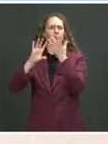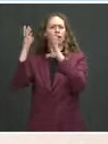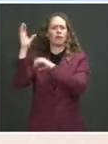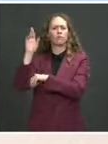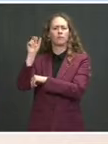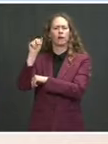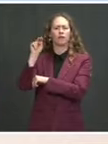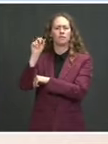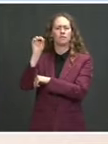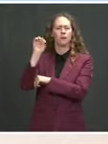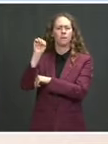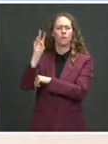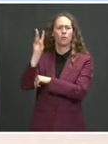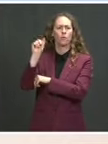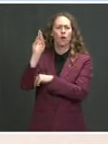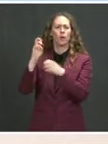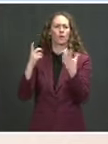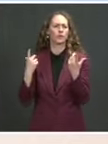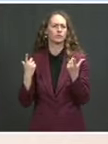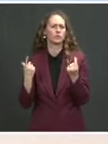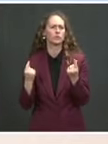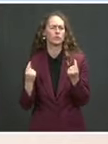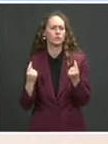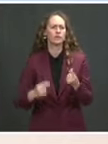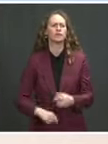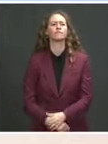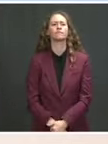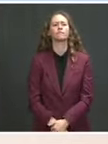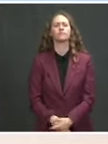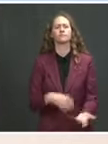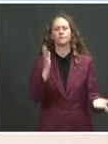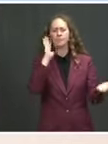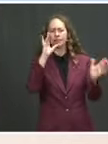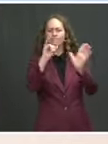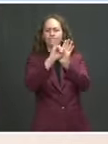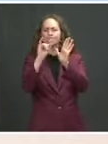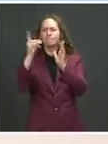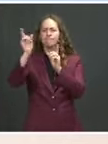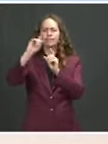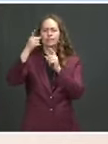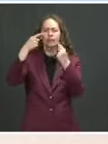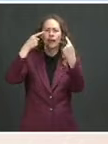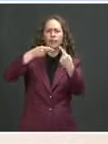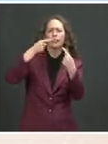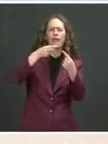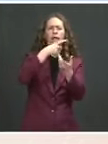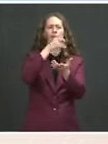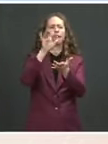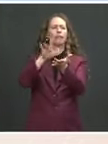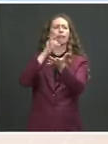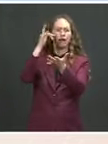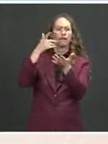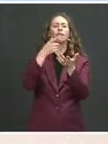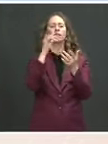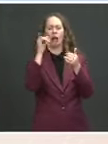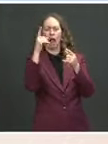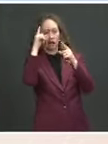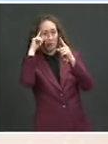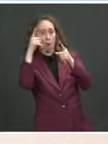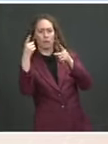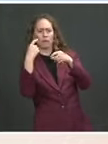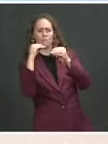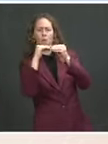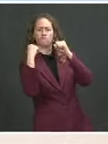and close vulnerabilities that we face from ransomware. One of the sets of issues we have been looking at in